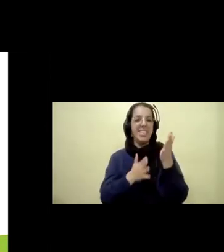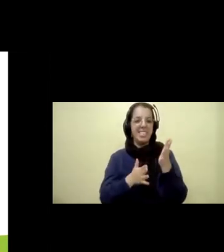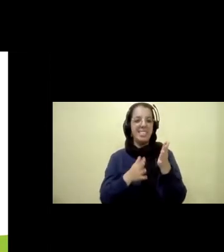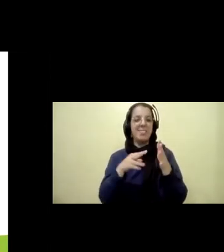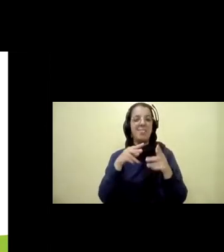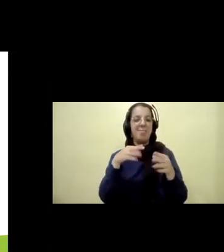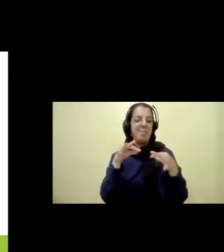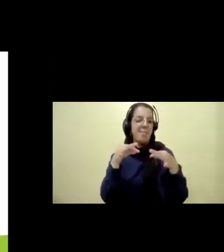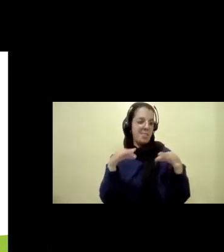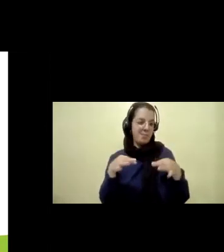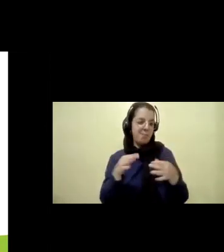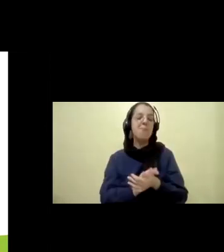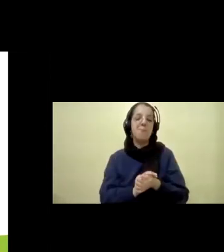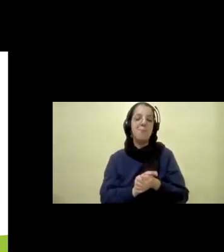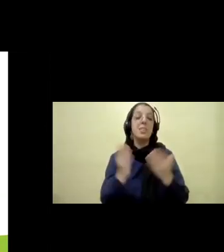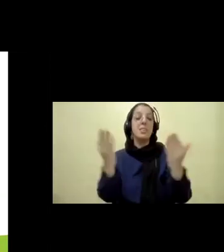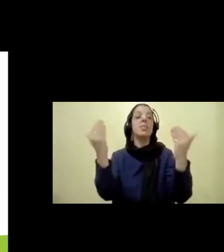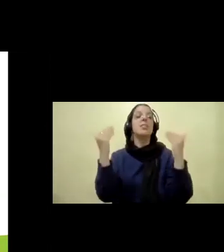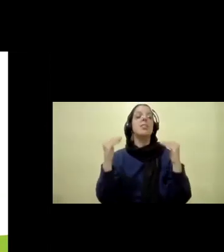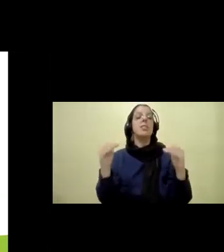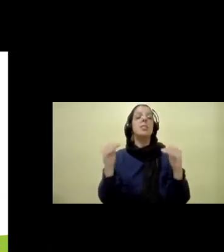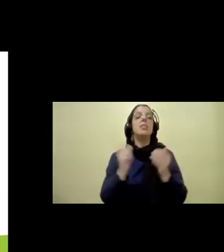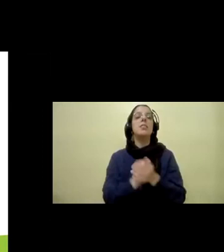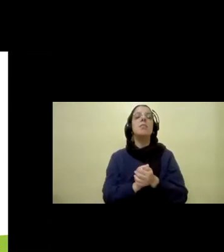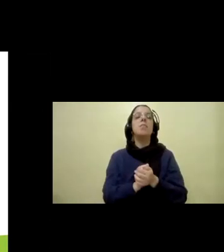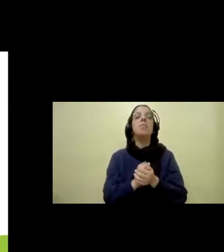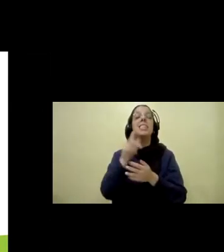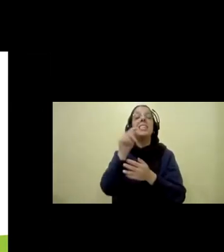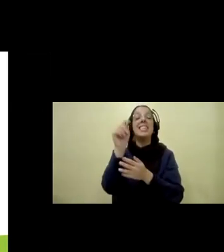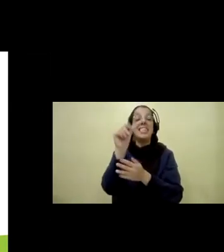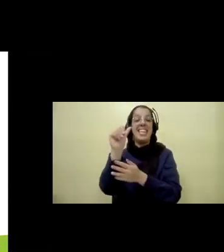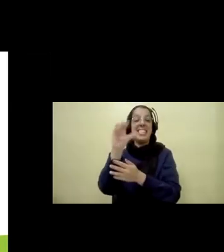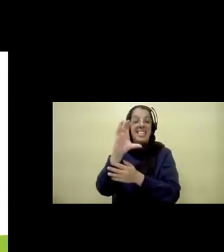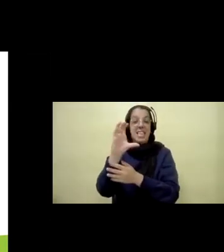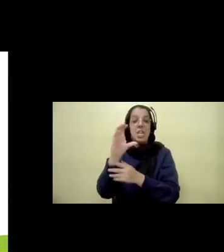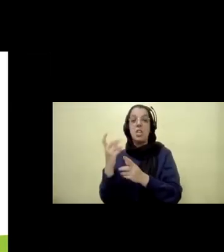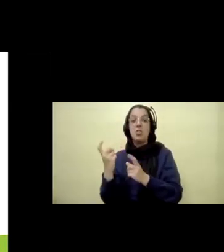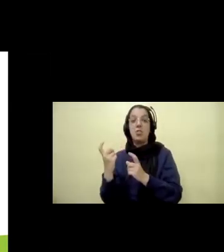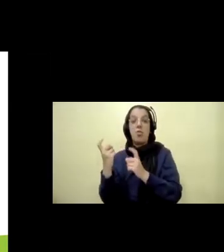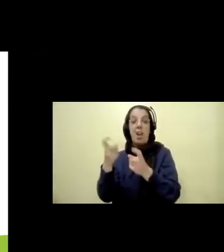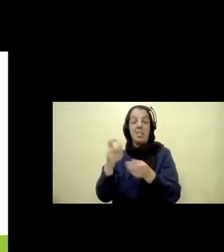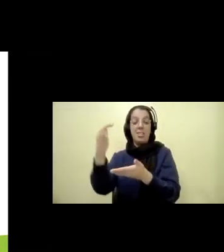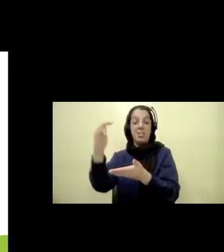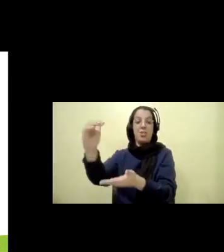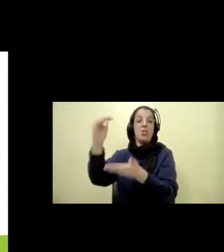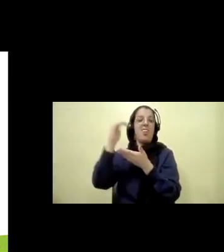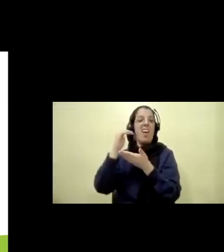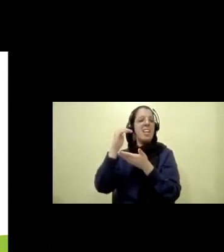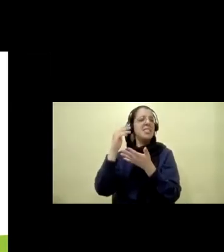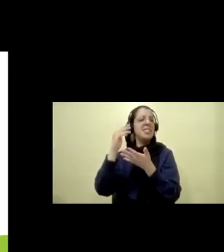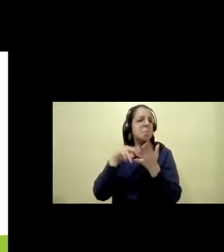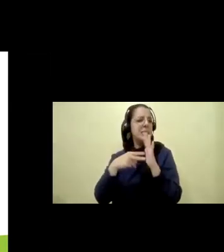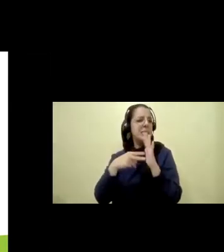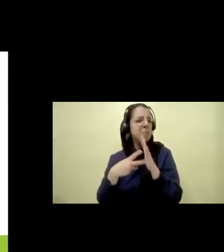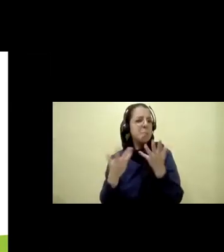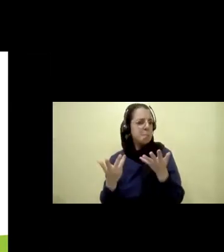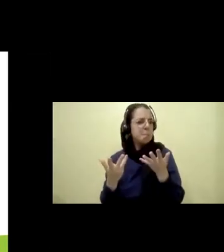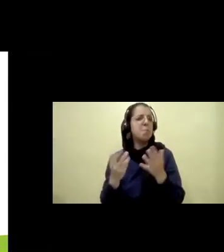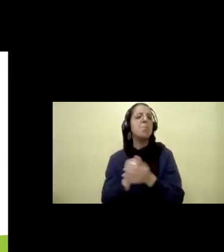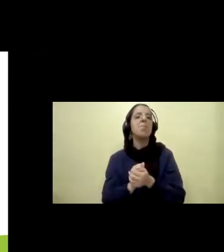So I wanted to talk a little bit about types of grants at TAC and eligibility, just so everyone understands. That TAC basically